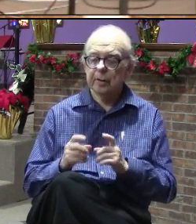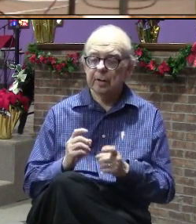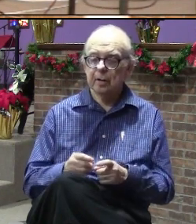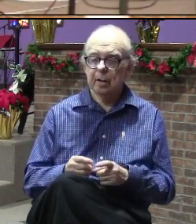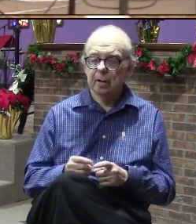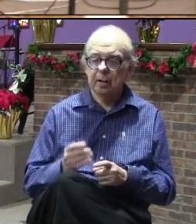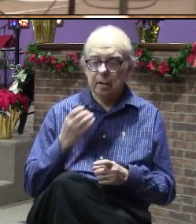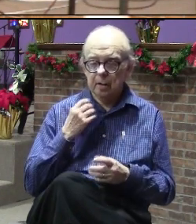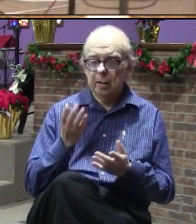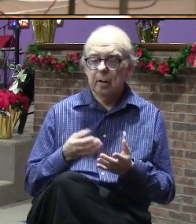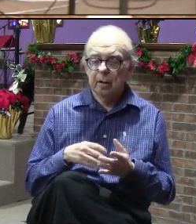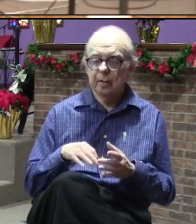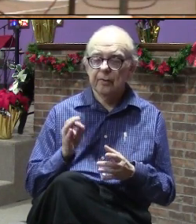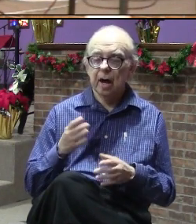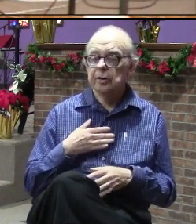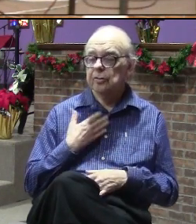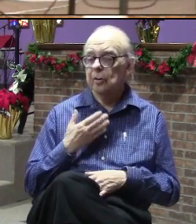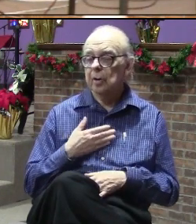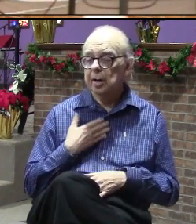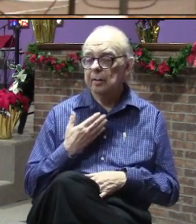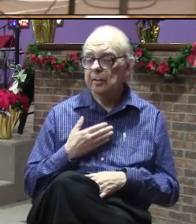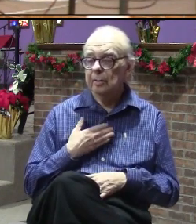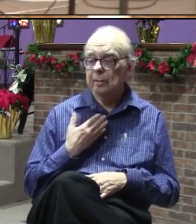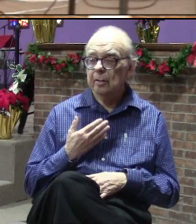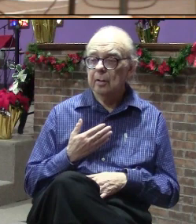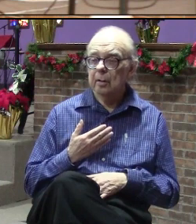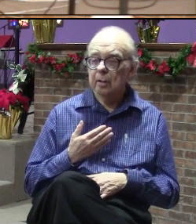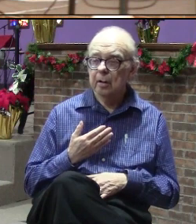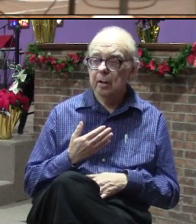If I want to find joy,